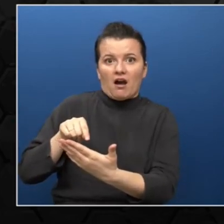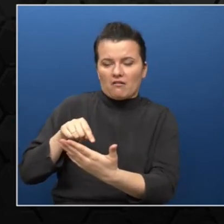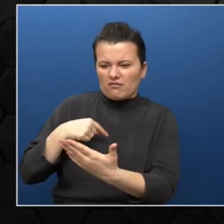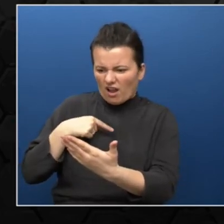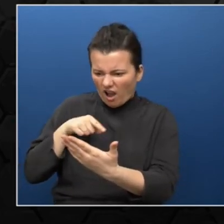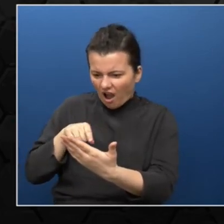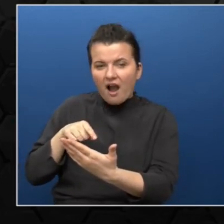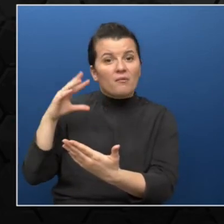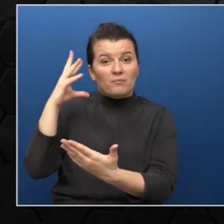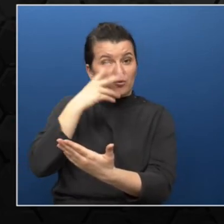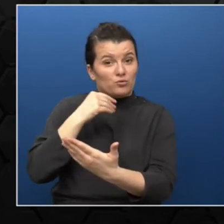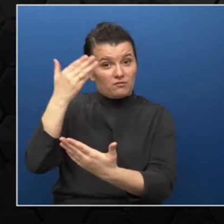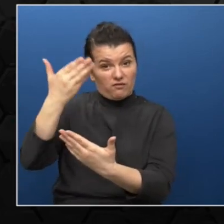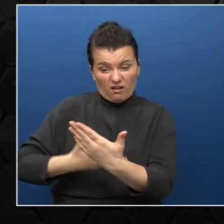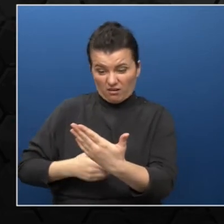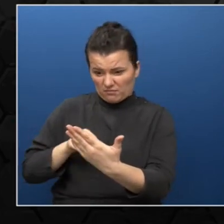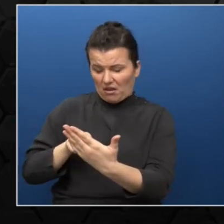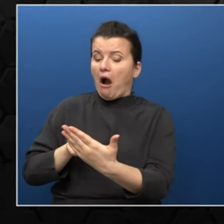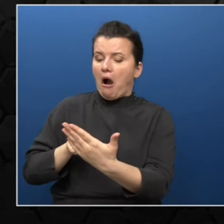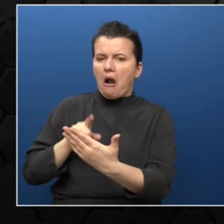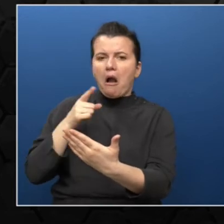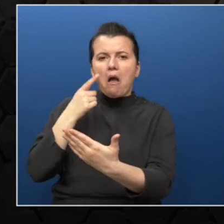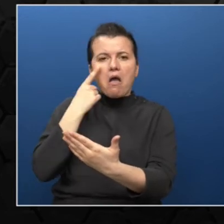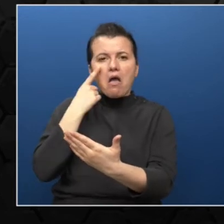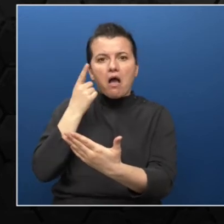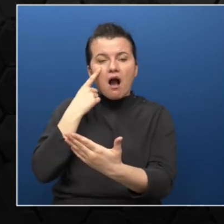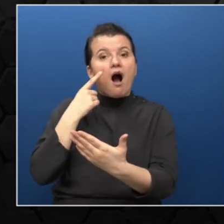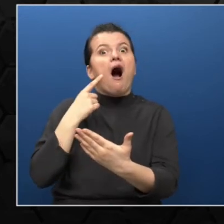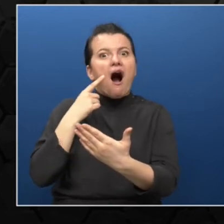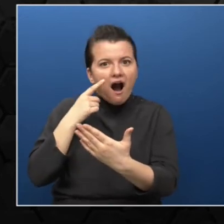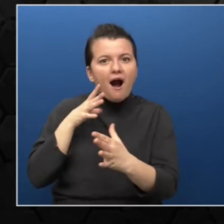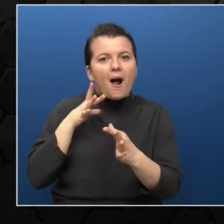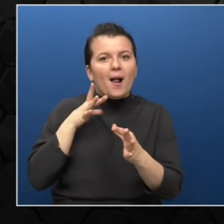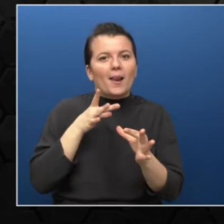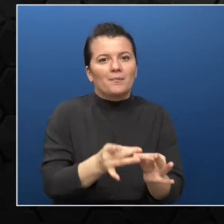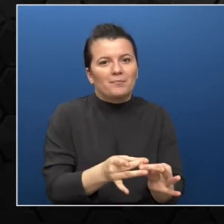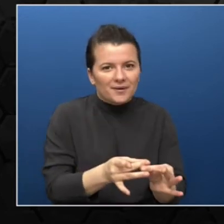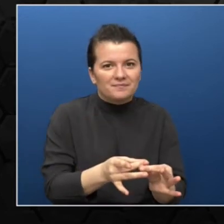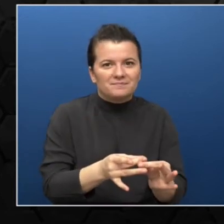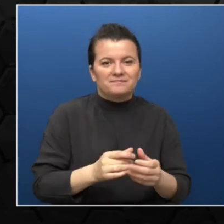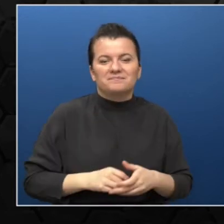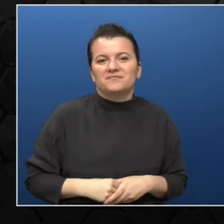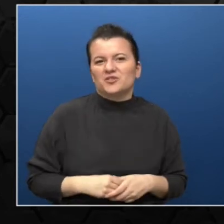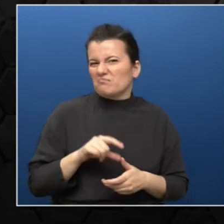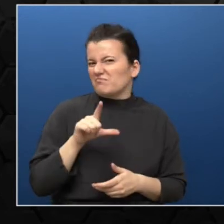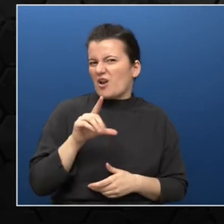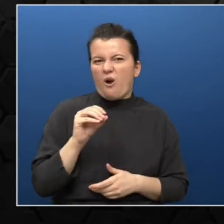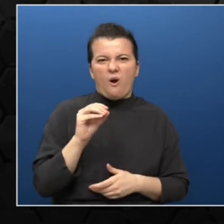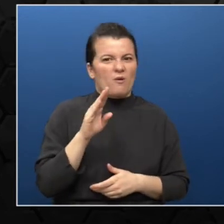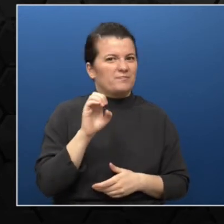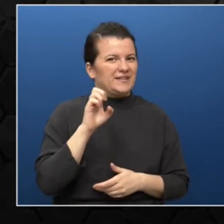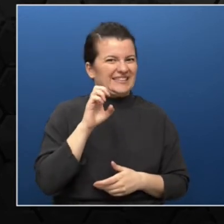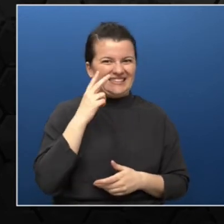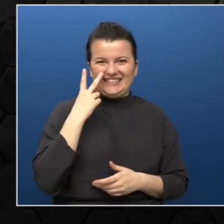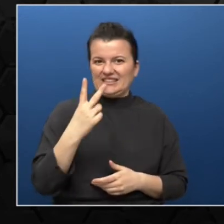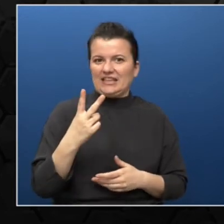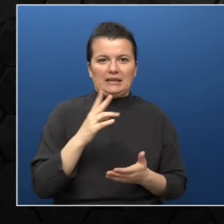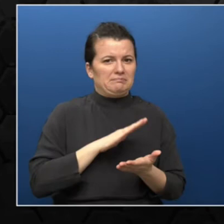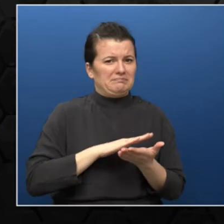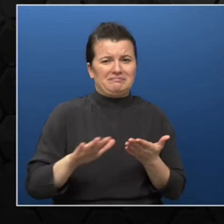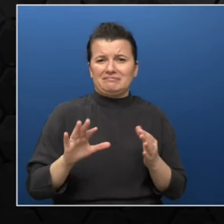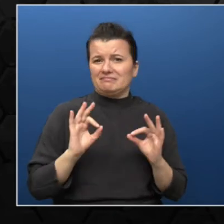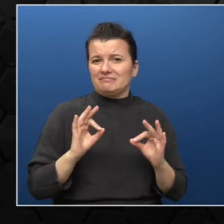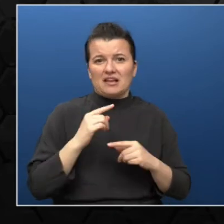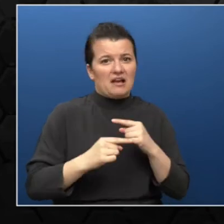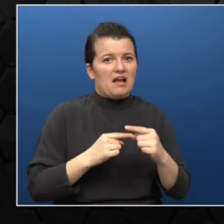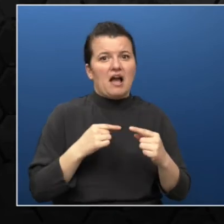the UI you just saw. It is just a pleasure to working with Lobe, which is why I choose to use it for the